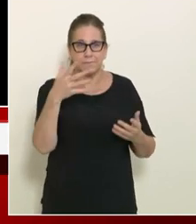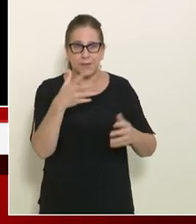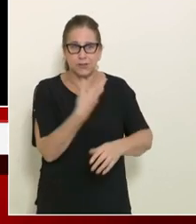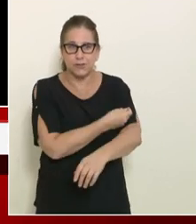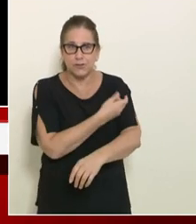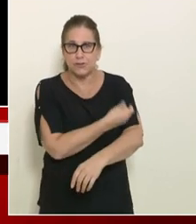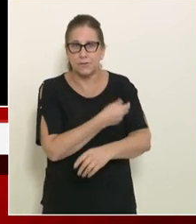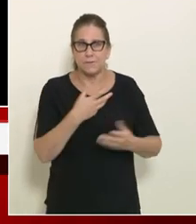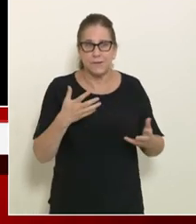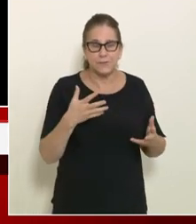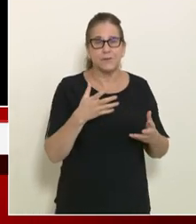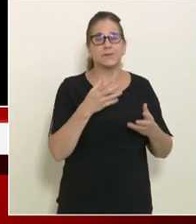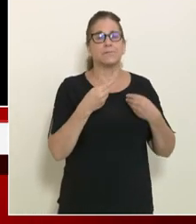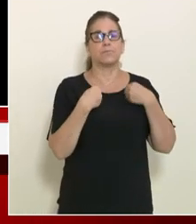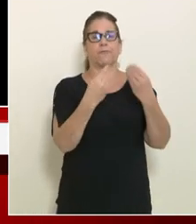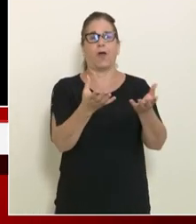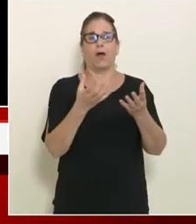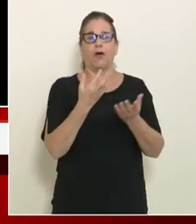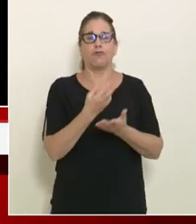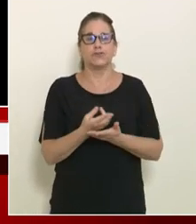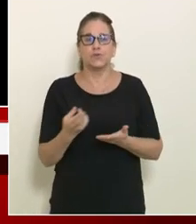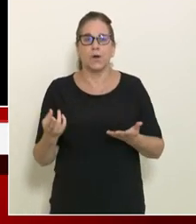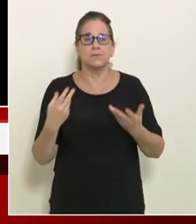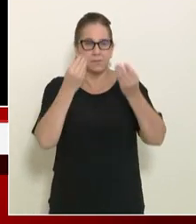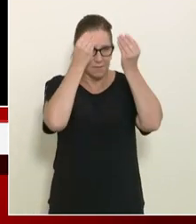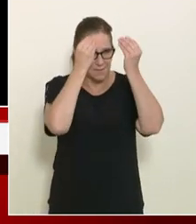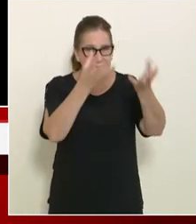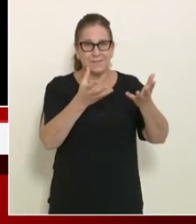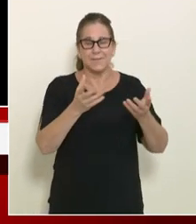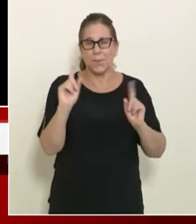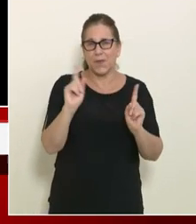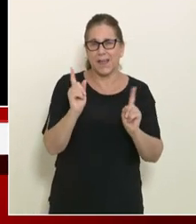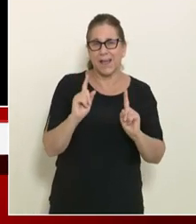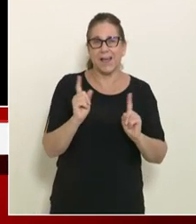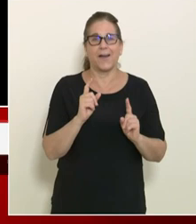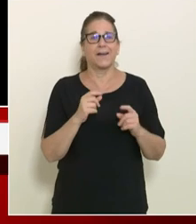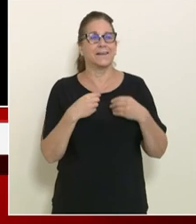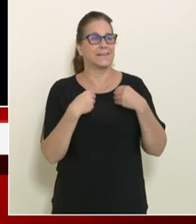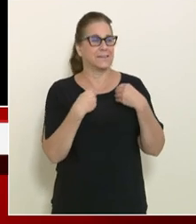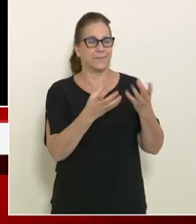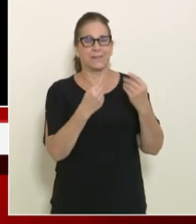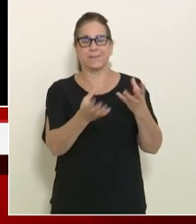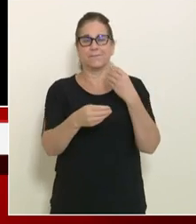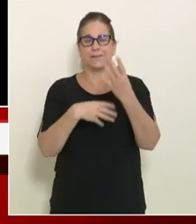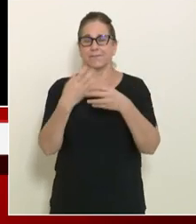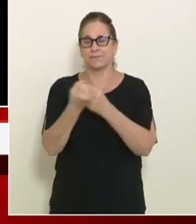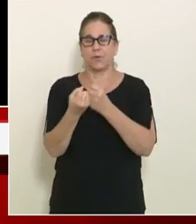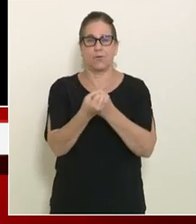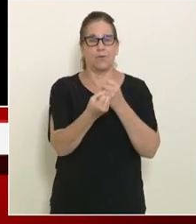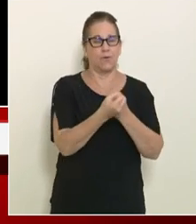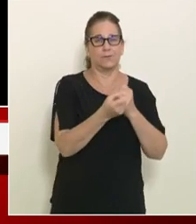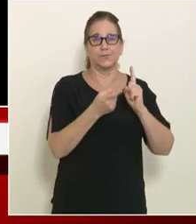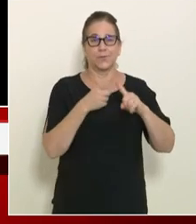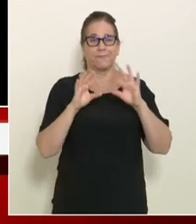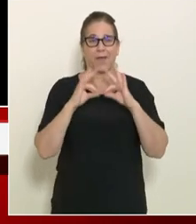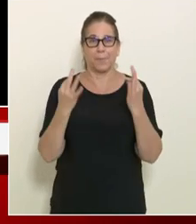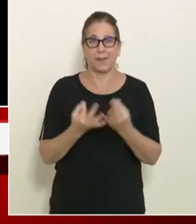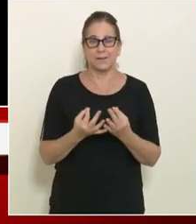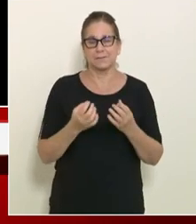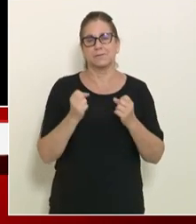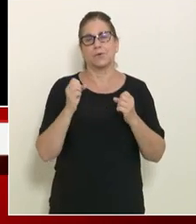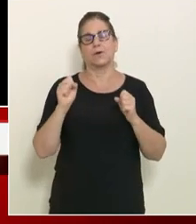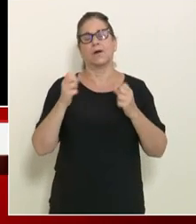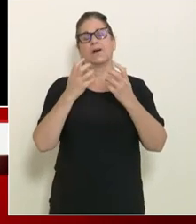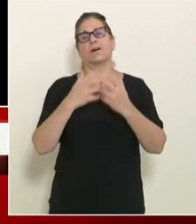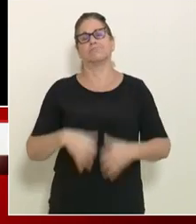highlight this important issue. And thank you, Dr. Nesbitt. Before we move from the slide, I just want to reiterate what Dr. Nesbitt